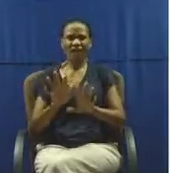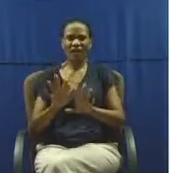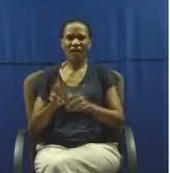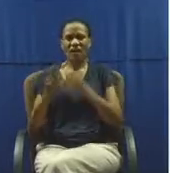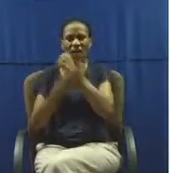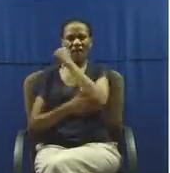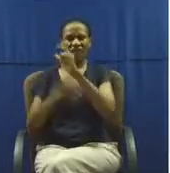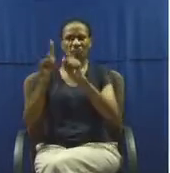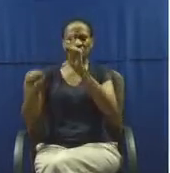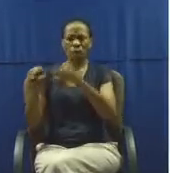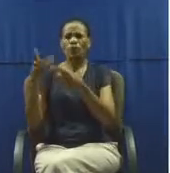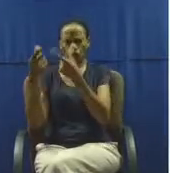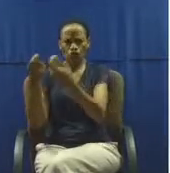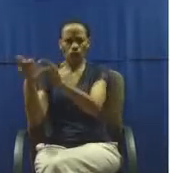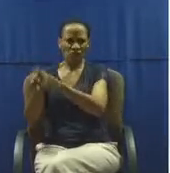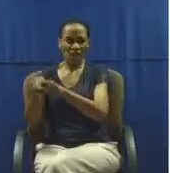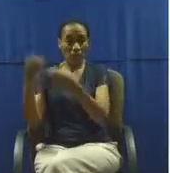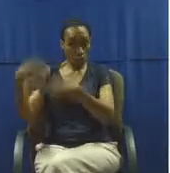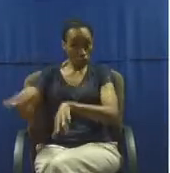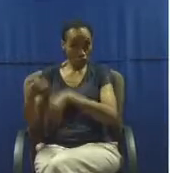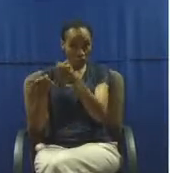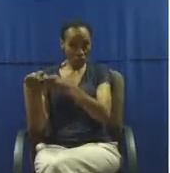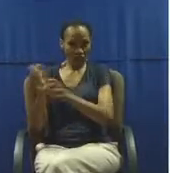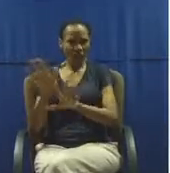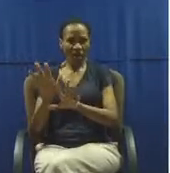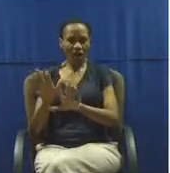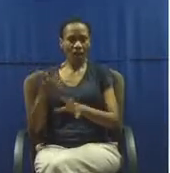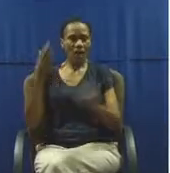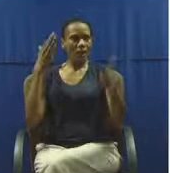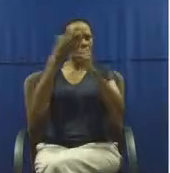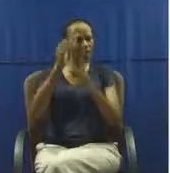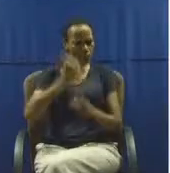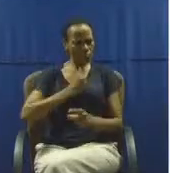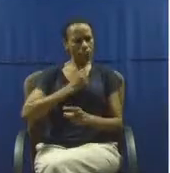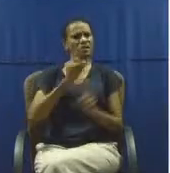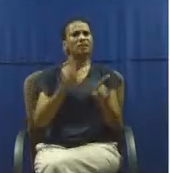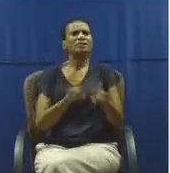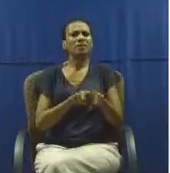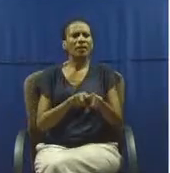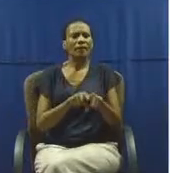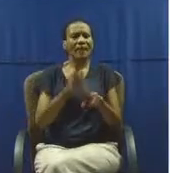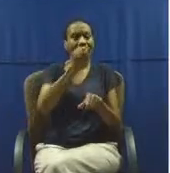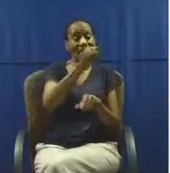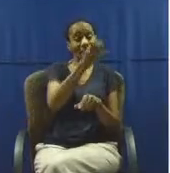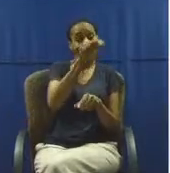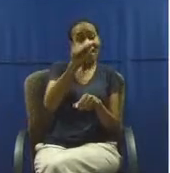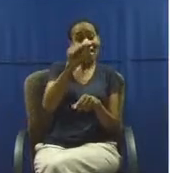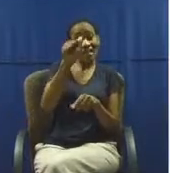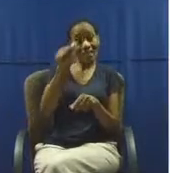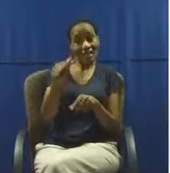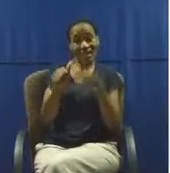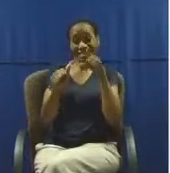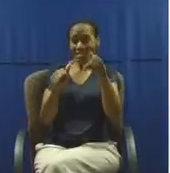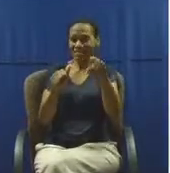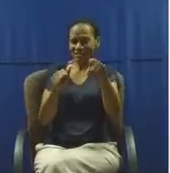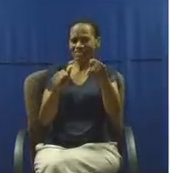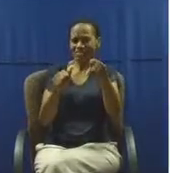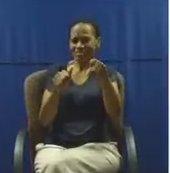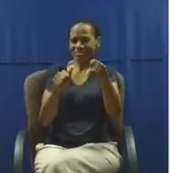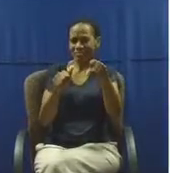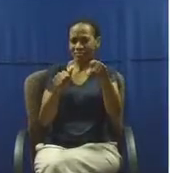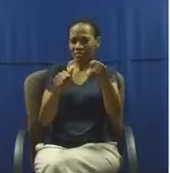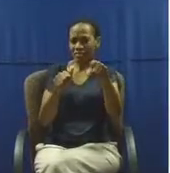loss of control. Today, what we are seeking to do is, with our own SAA having